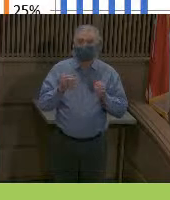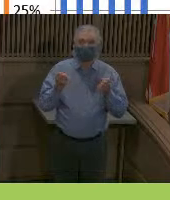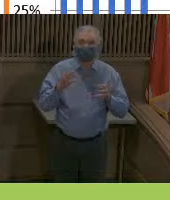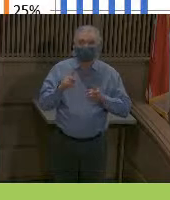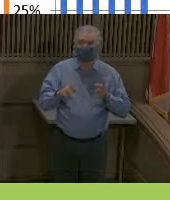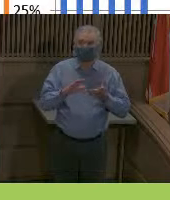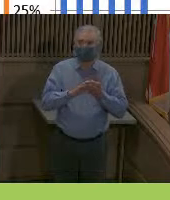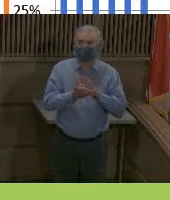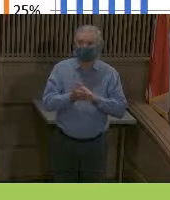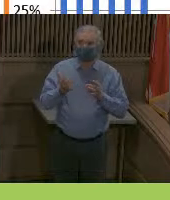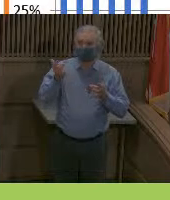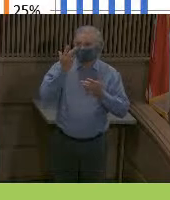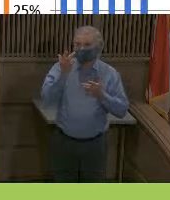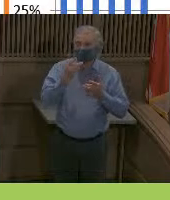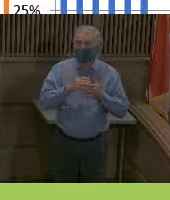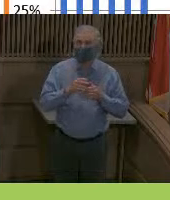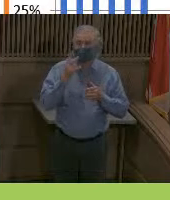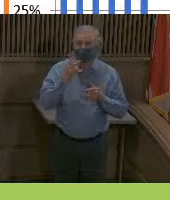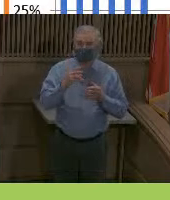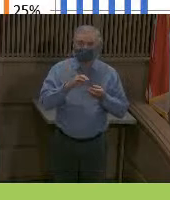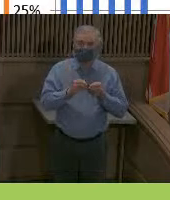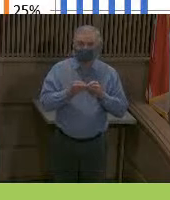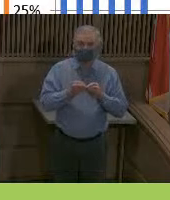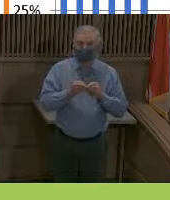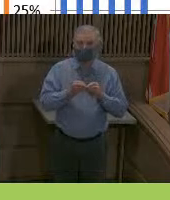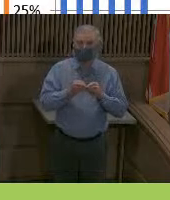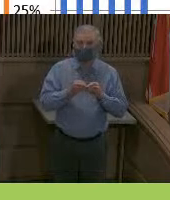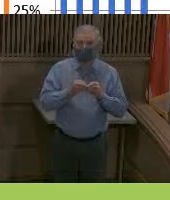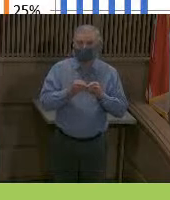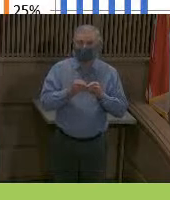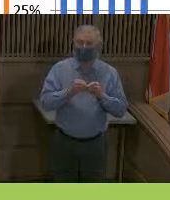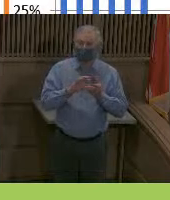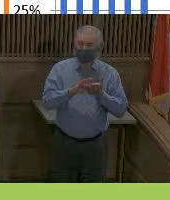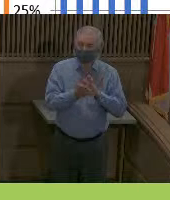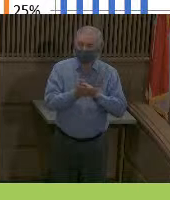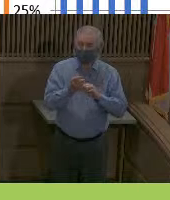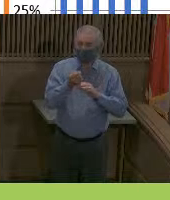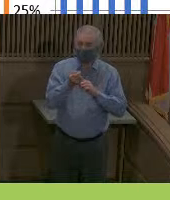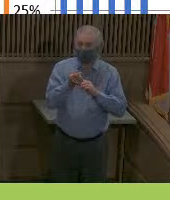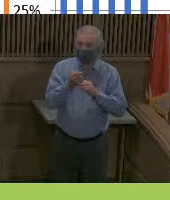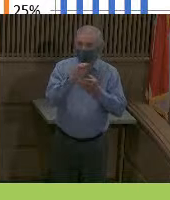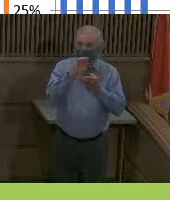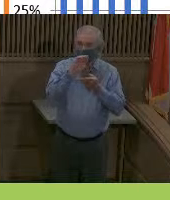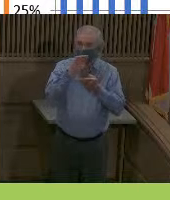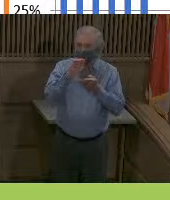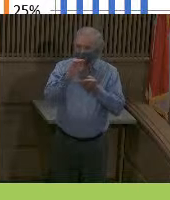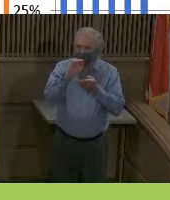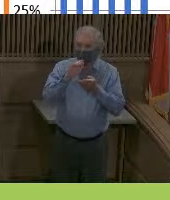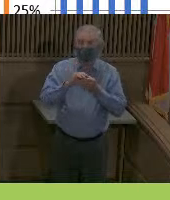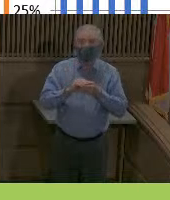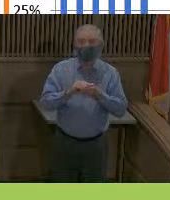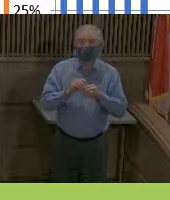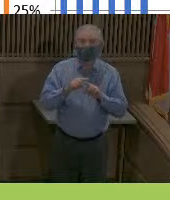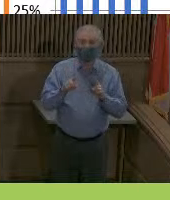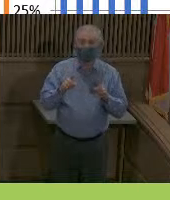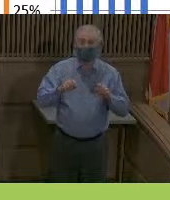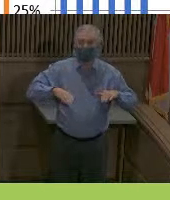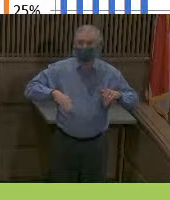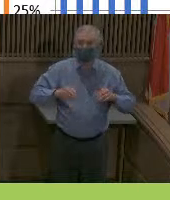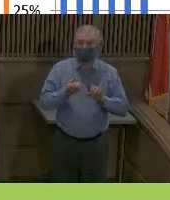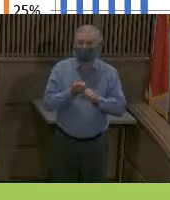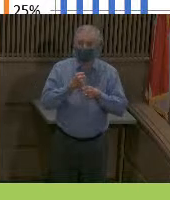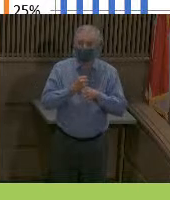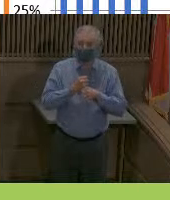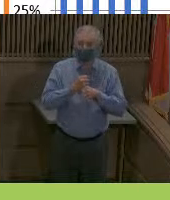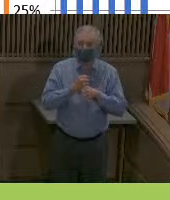Kohelis say that our numbers are down 18% and trending downward, but it's not yet a time to celebrate, and we've not yet made the